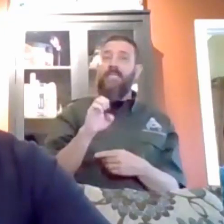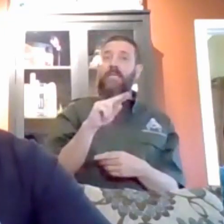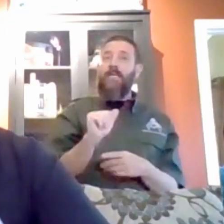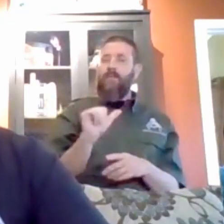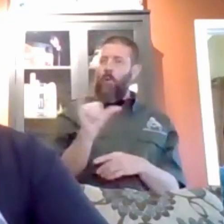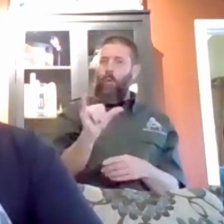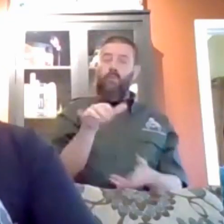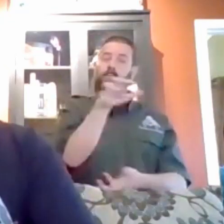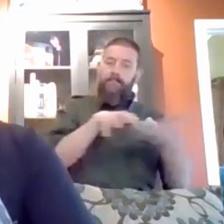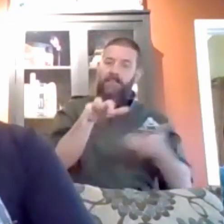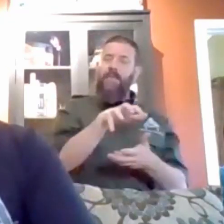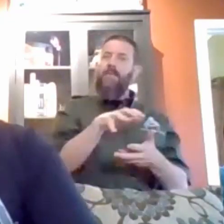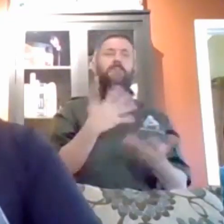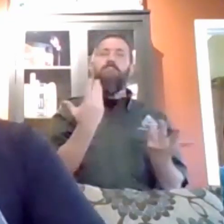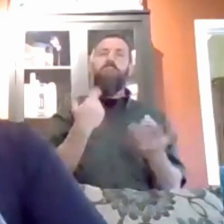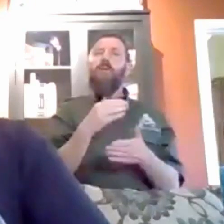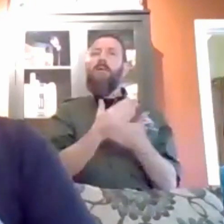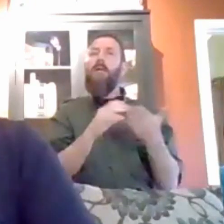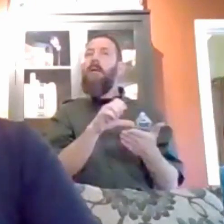about some of the others?